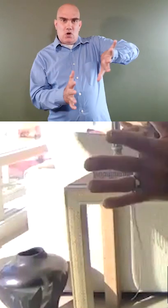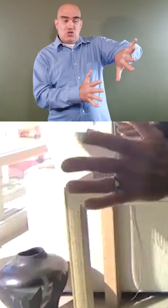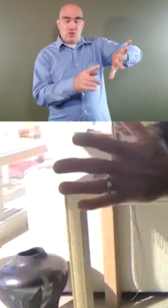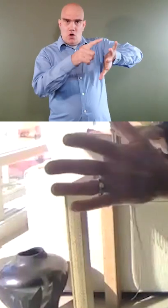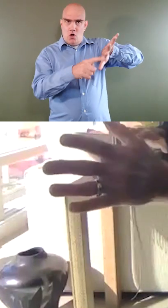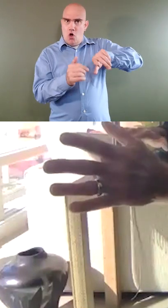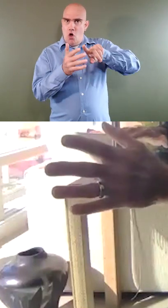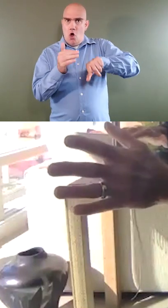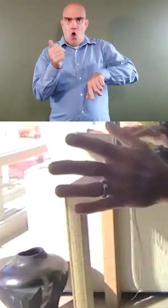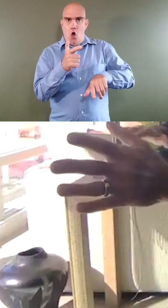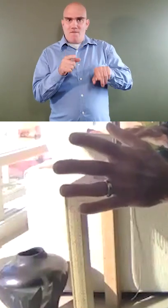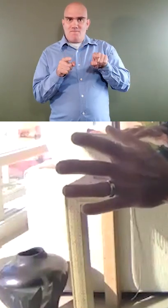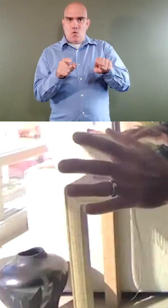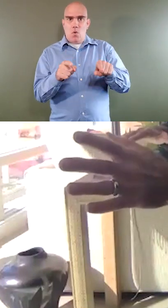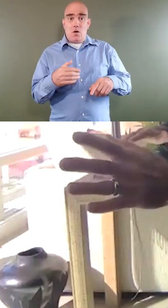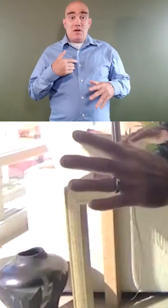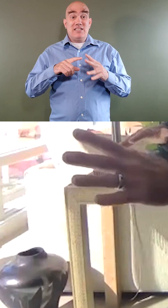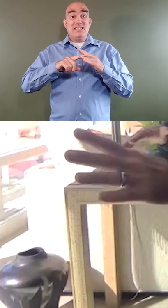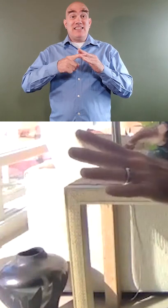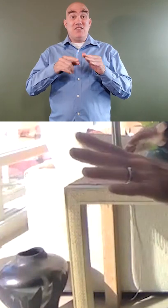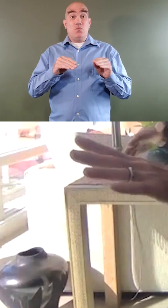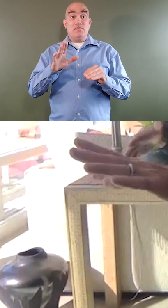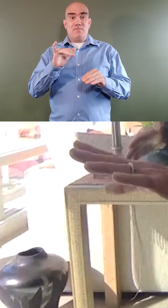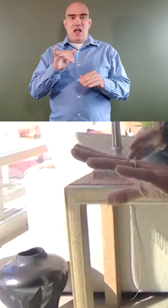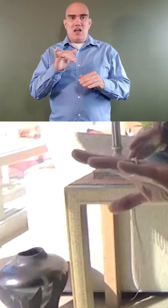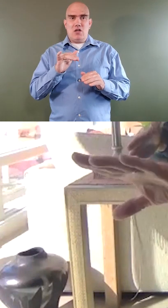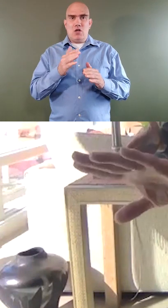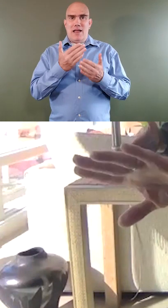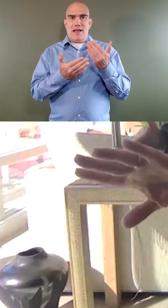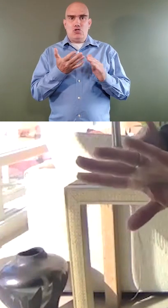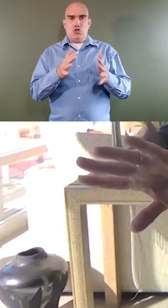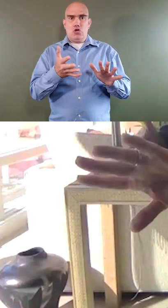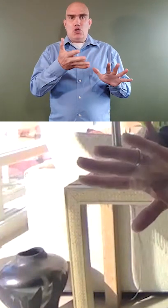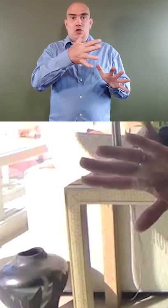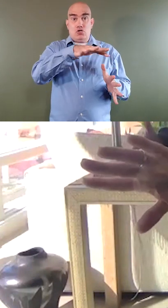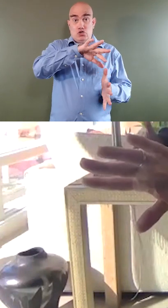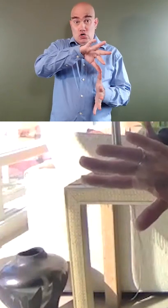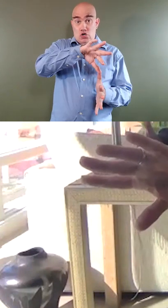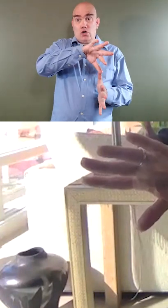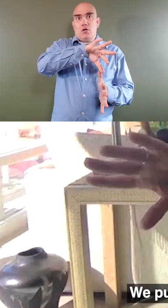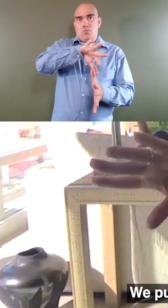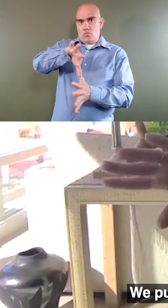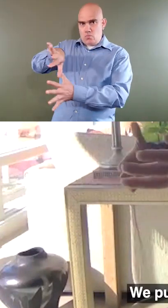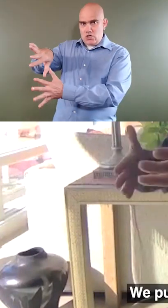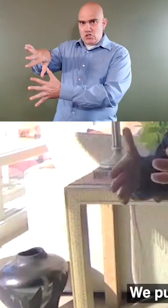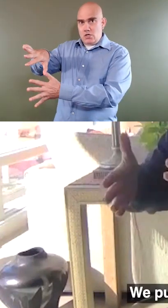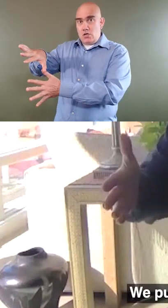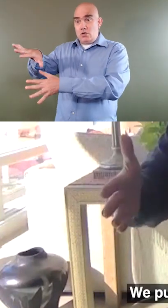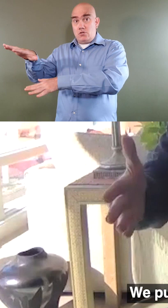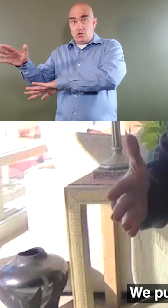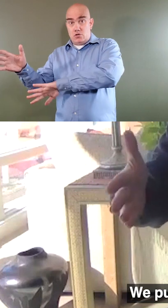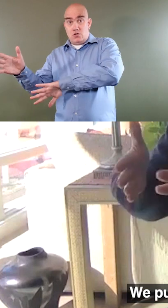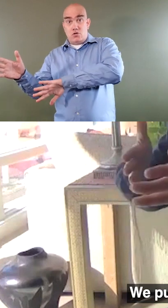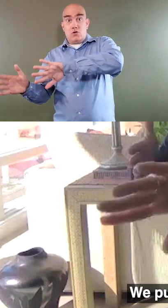forward. We initiate this move by turning the hands facing the other direction. We push out and